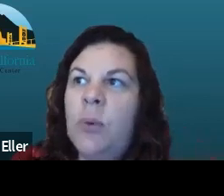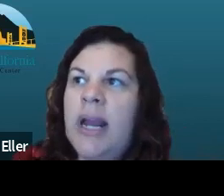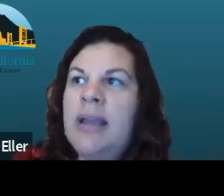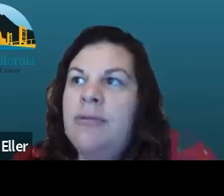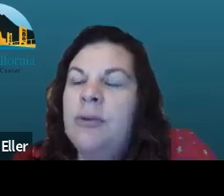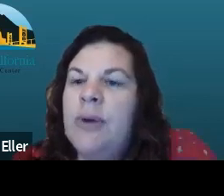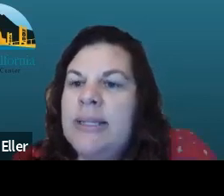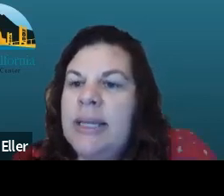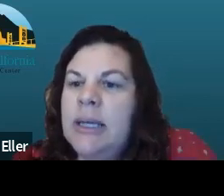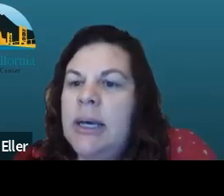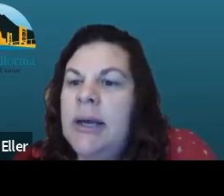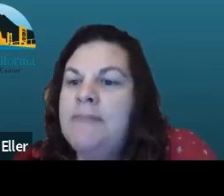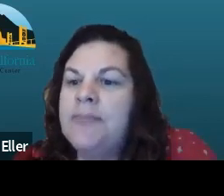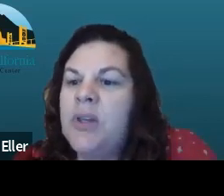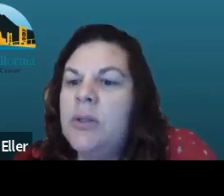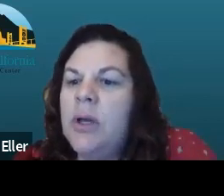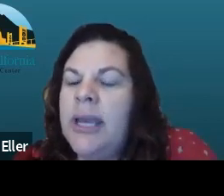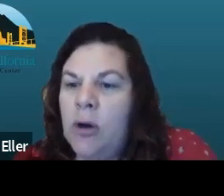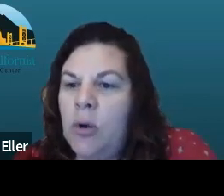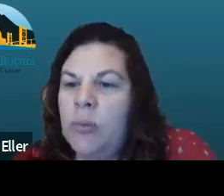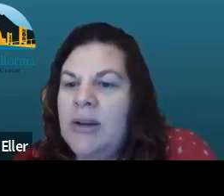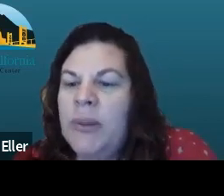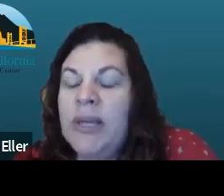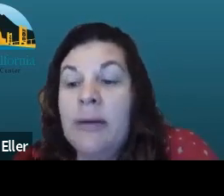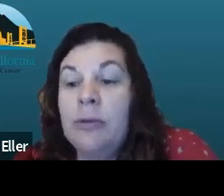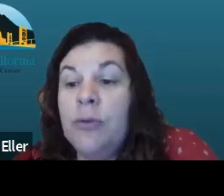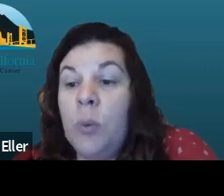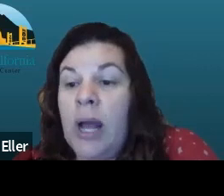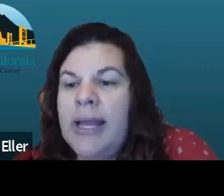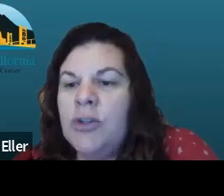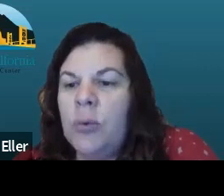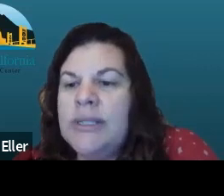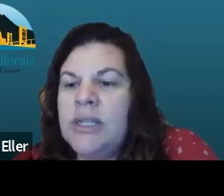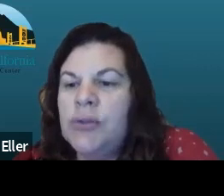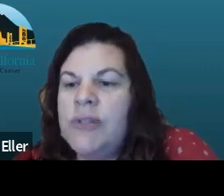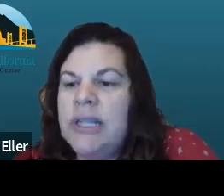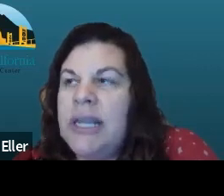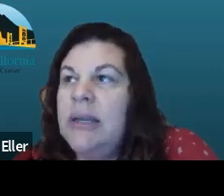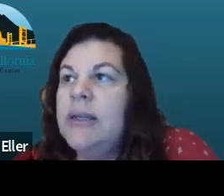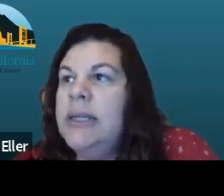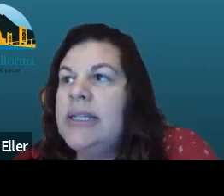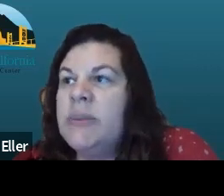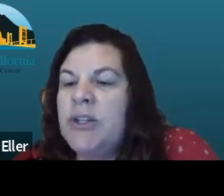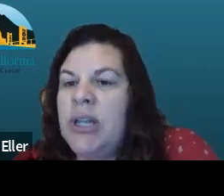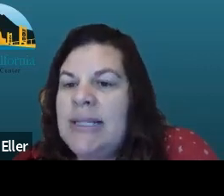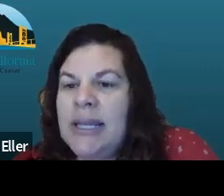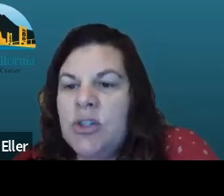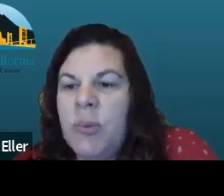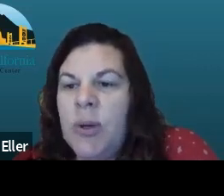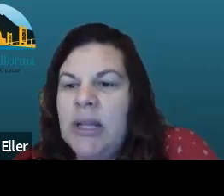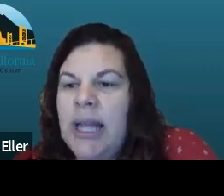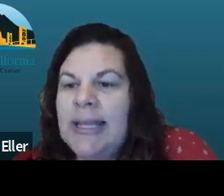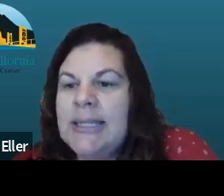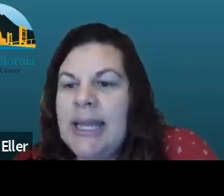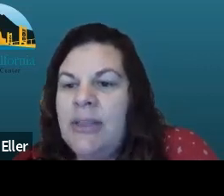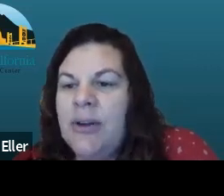$150,000 for a forensic care home, right? It would be a level 4i adult residential facility specializing in